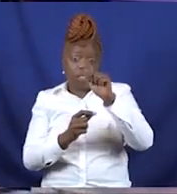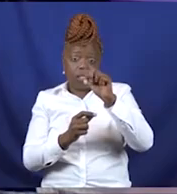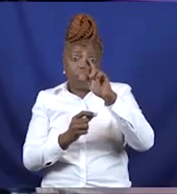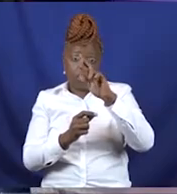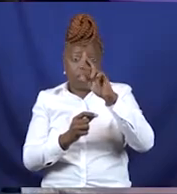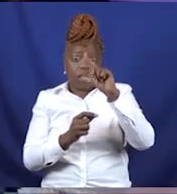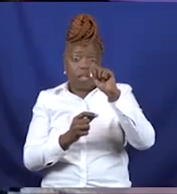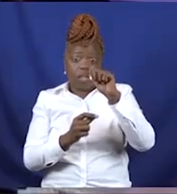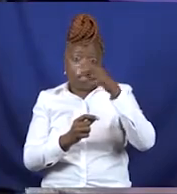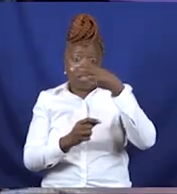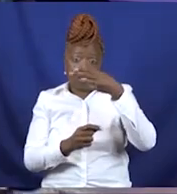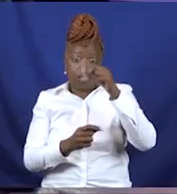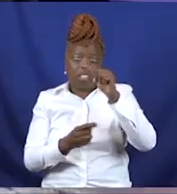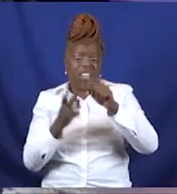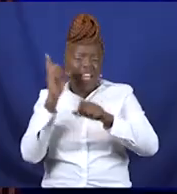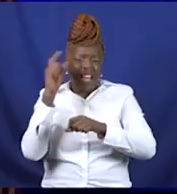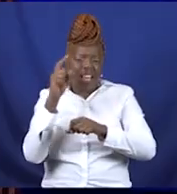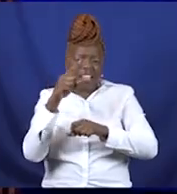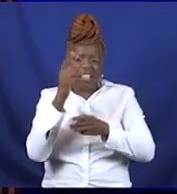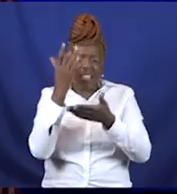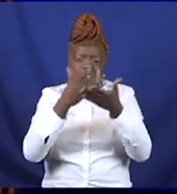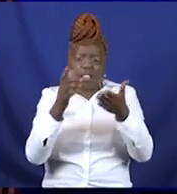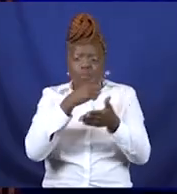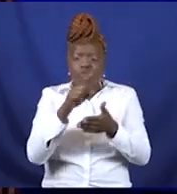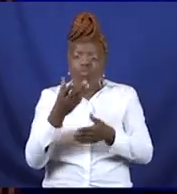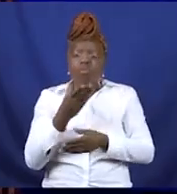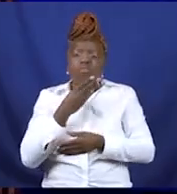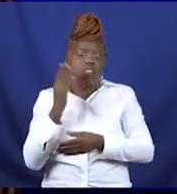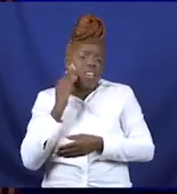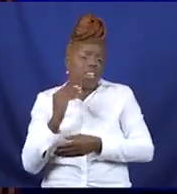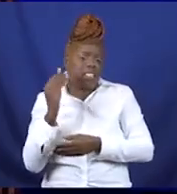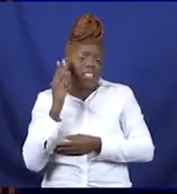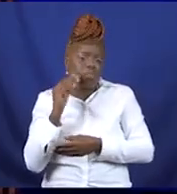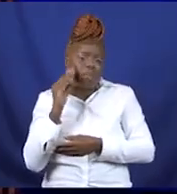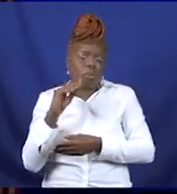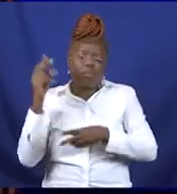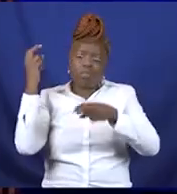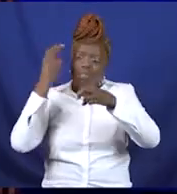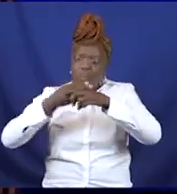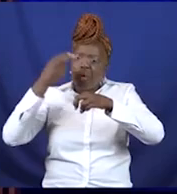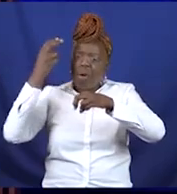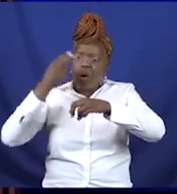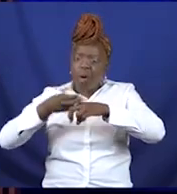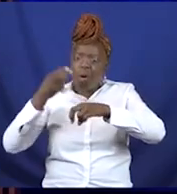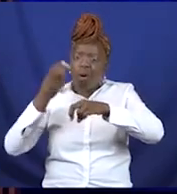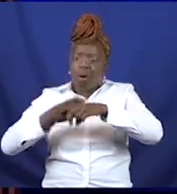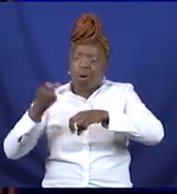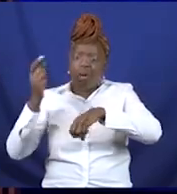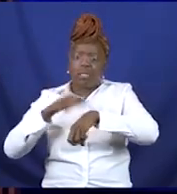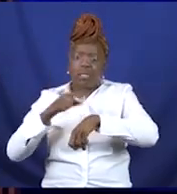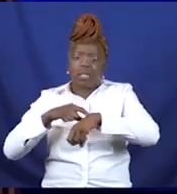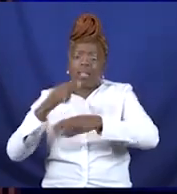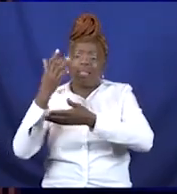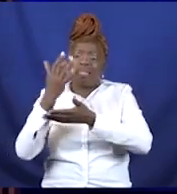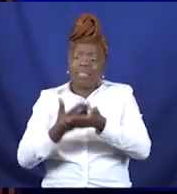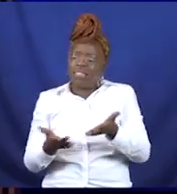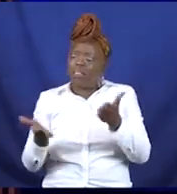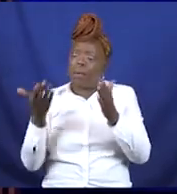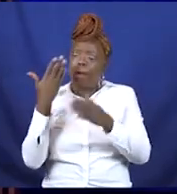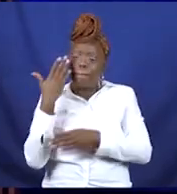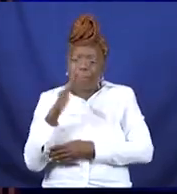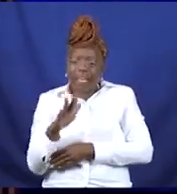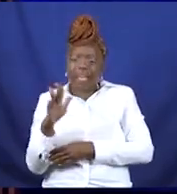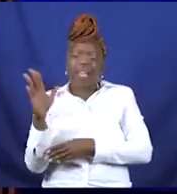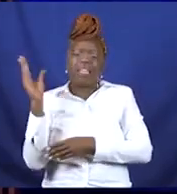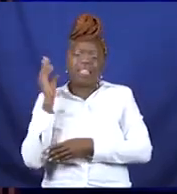some of y'all who've been through some dangers, who've been through some rough patches, who've been through some storms, who've been through some